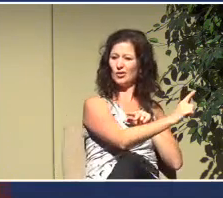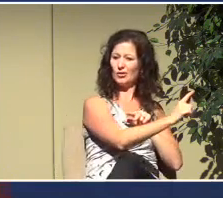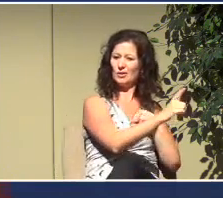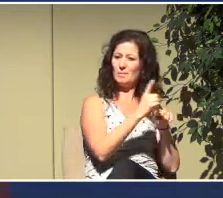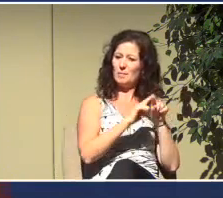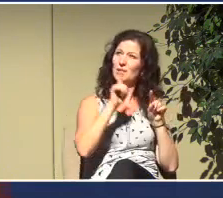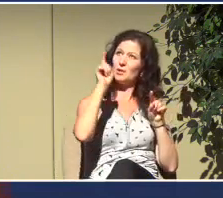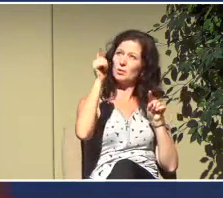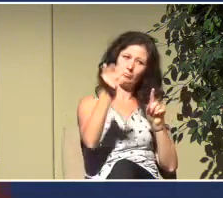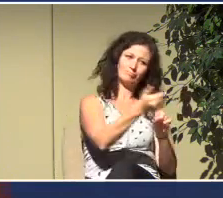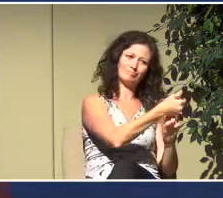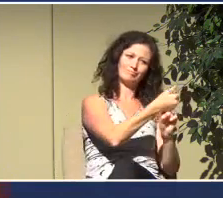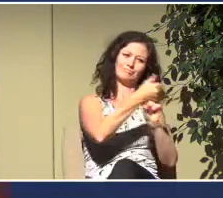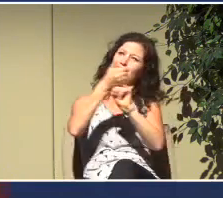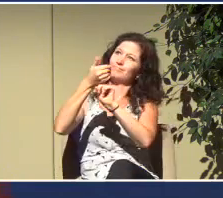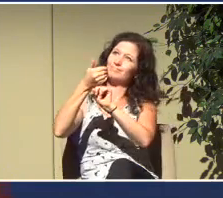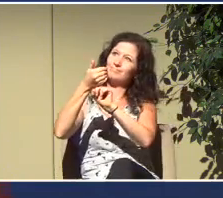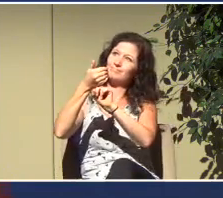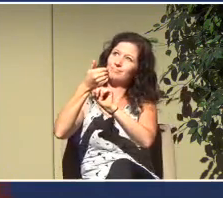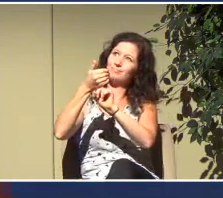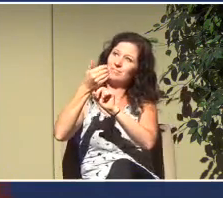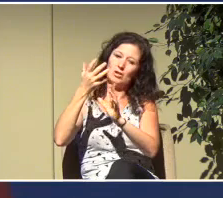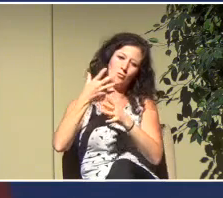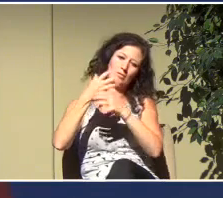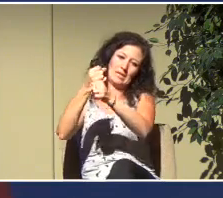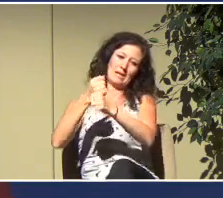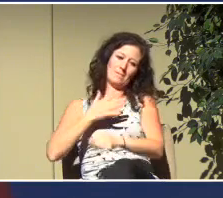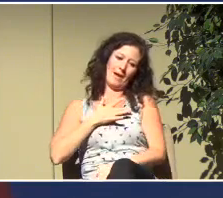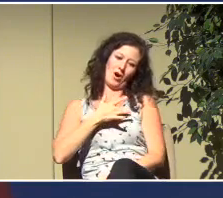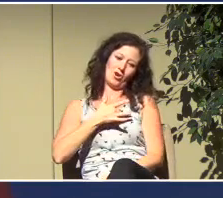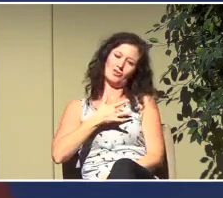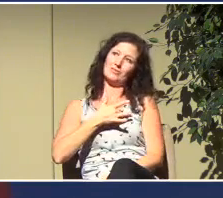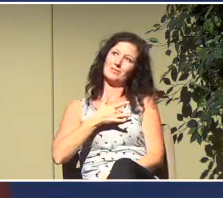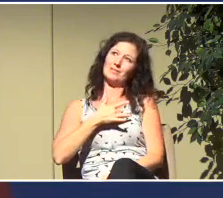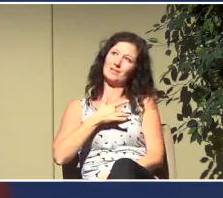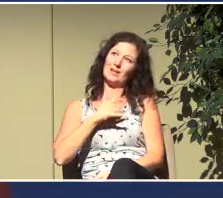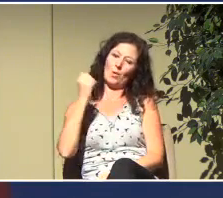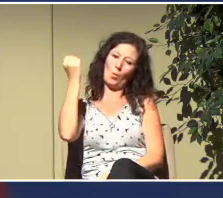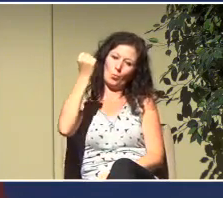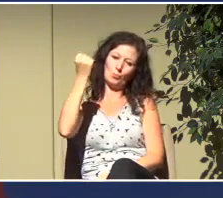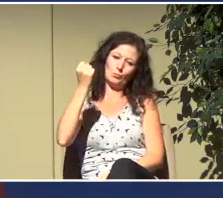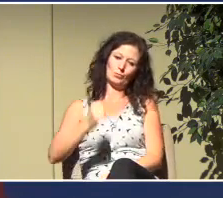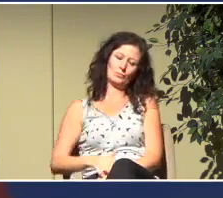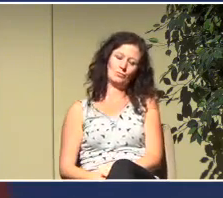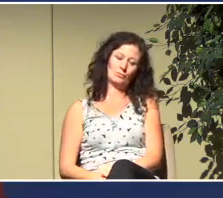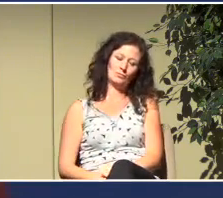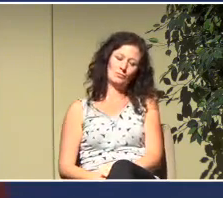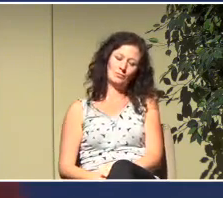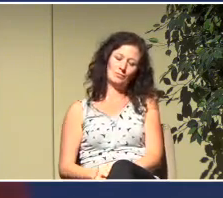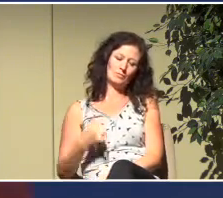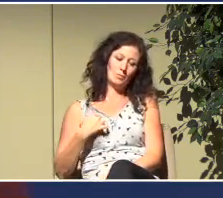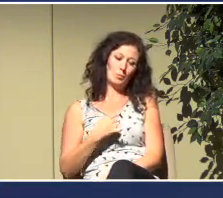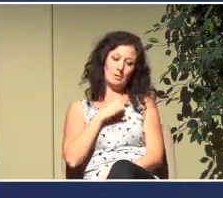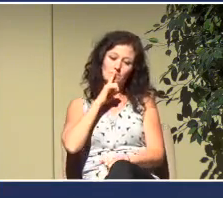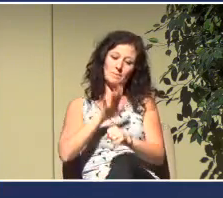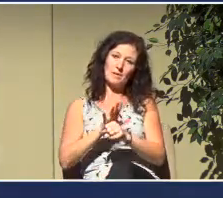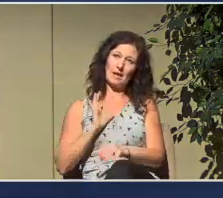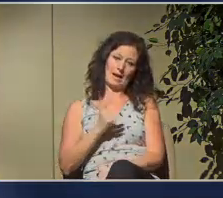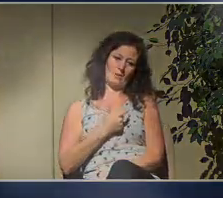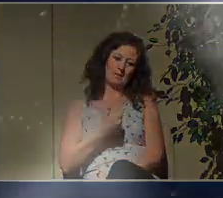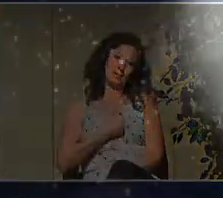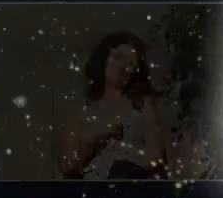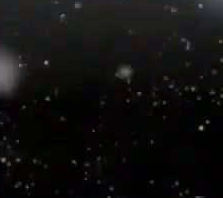it. Seal it for your courts above. We commit ourselves to you, Lord Jesus Christ. Amen.